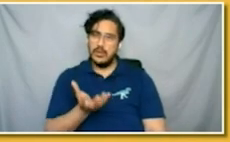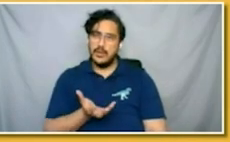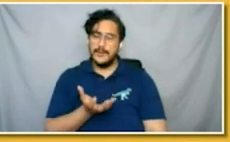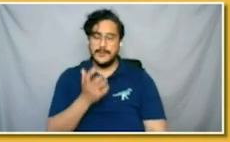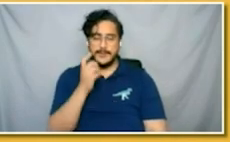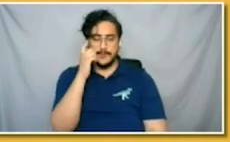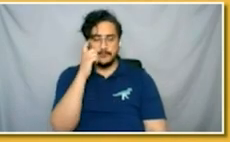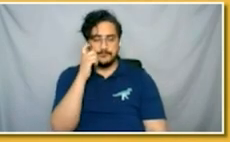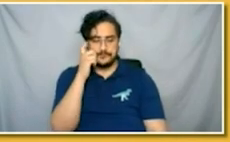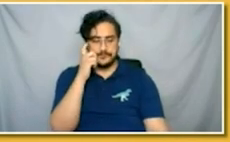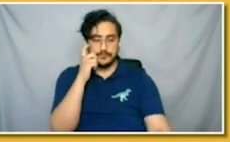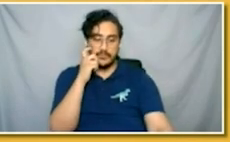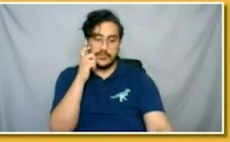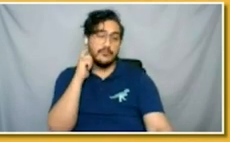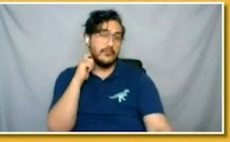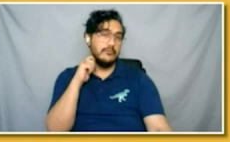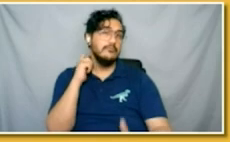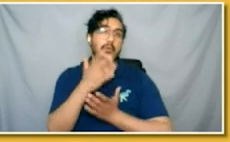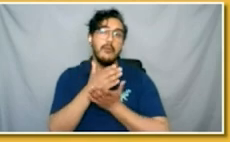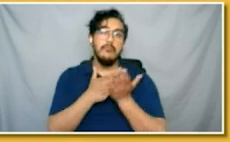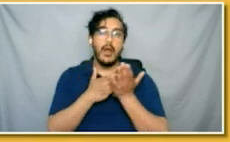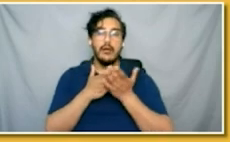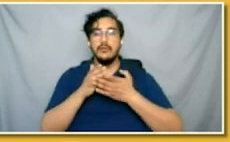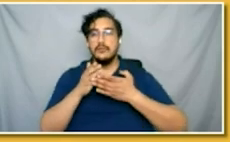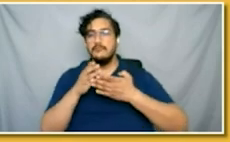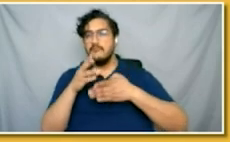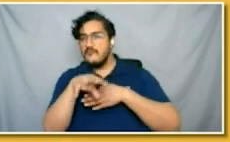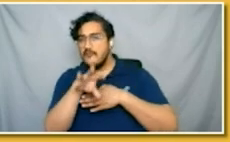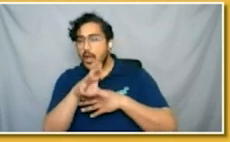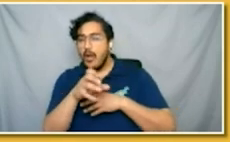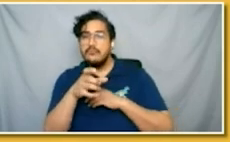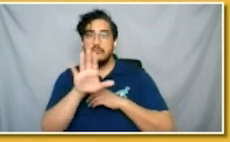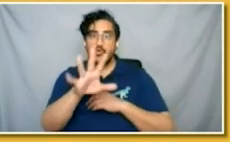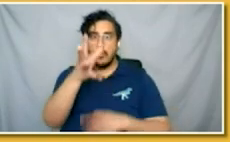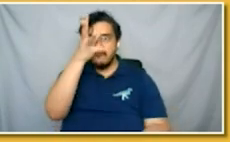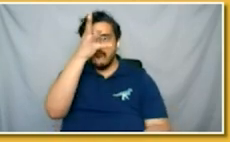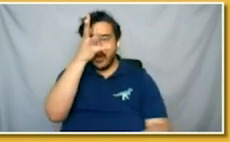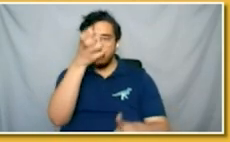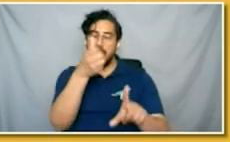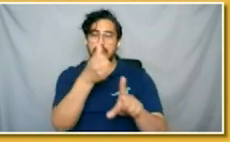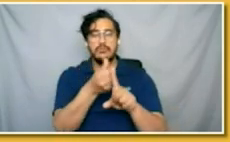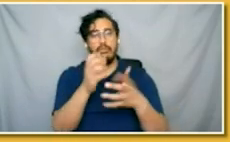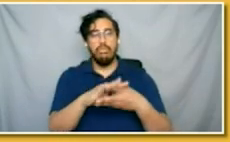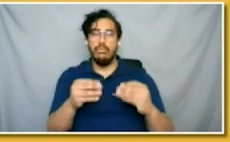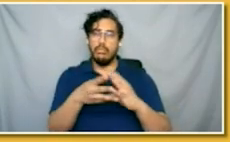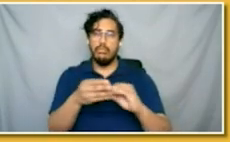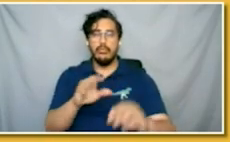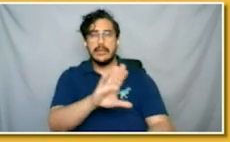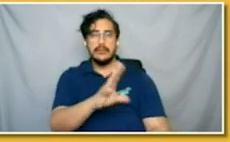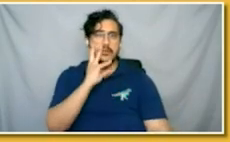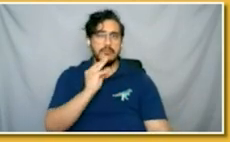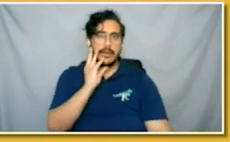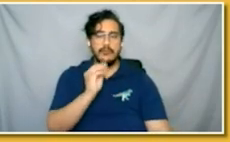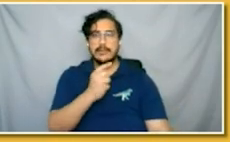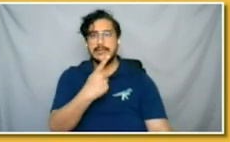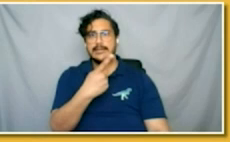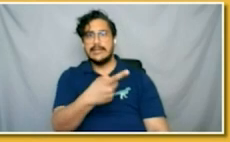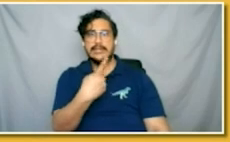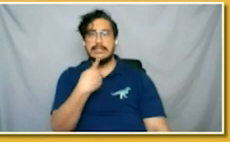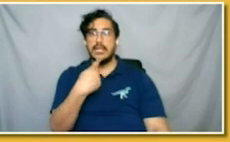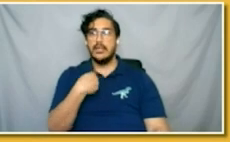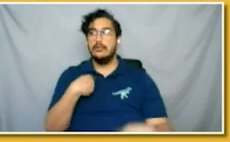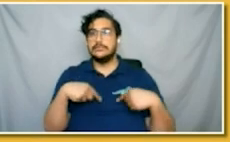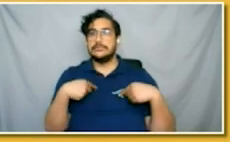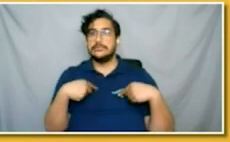of the film, your father shares his own personal experience talking about how he was afraid to go into work because of the shootings and sort of